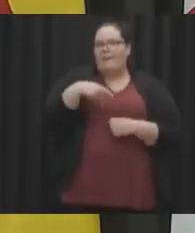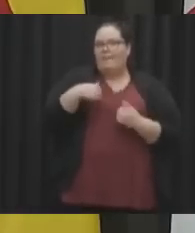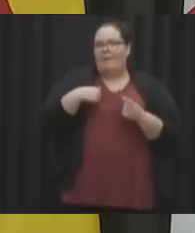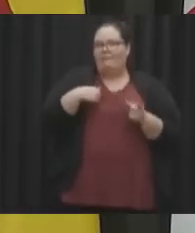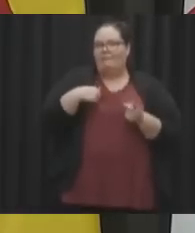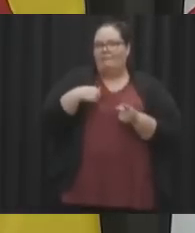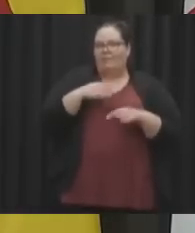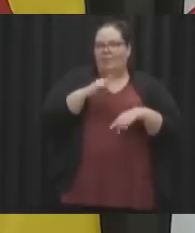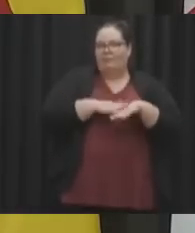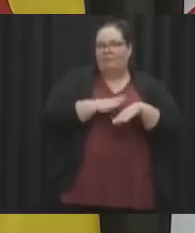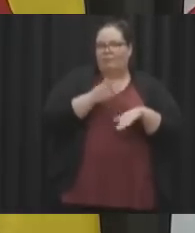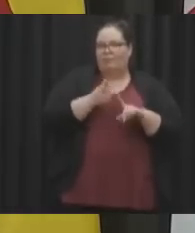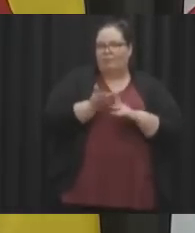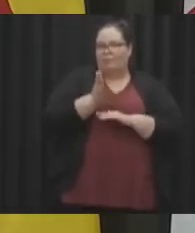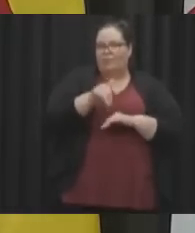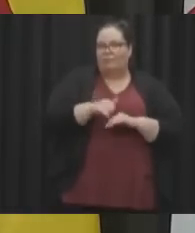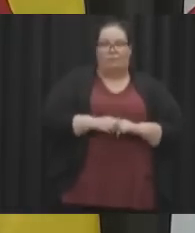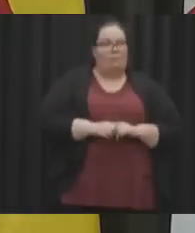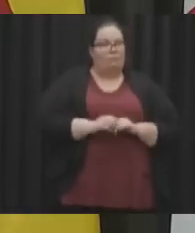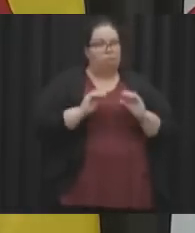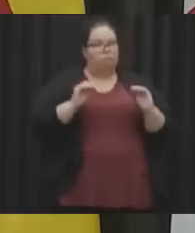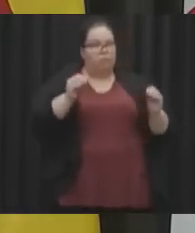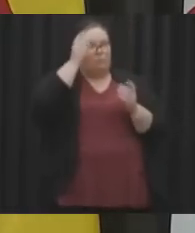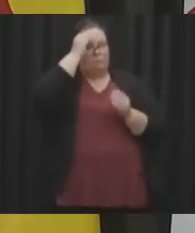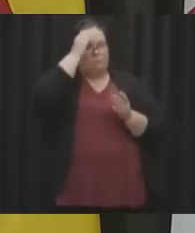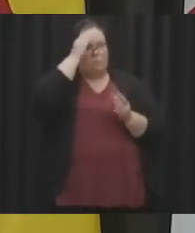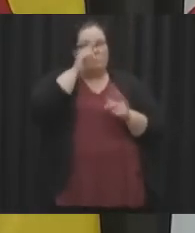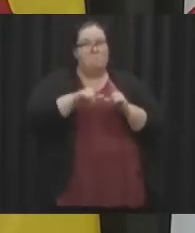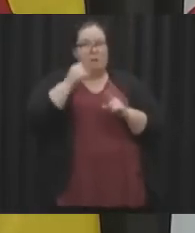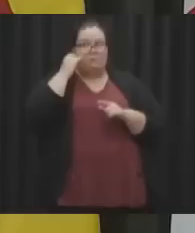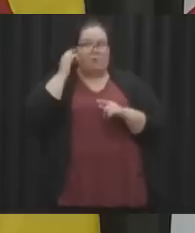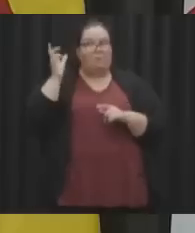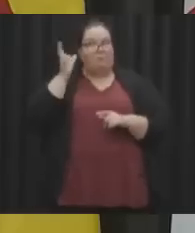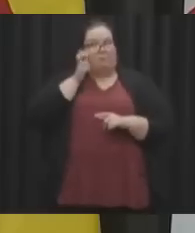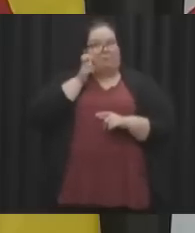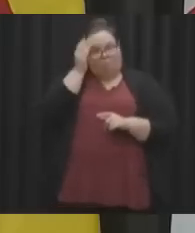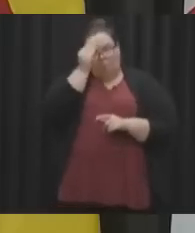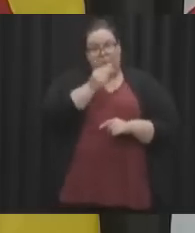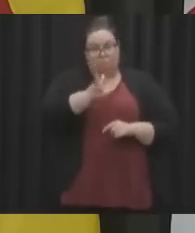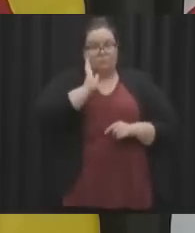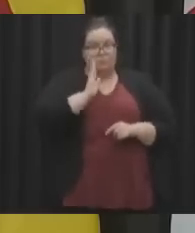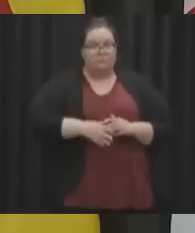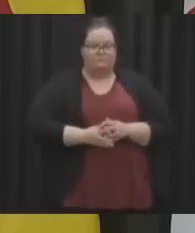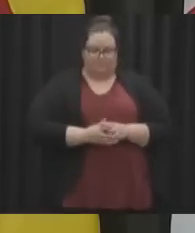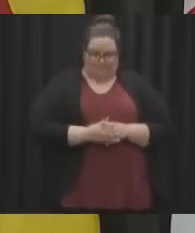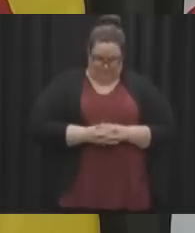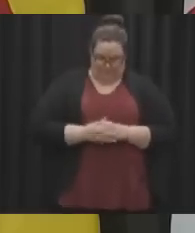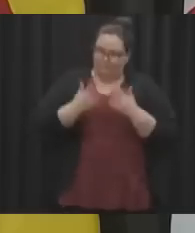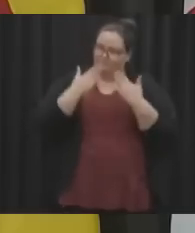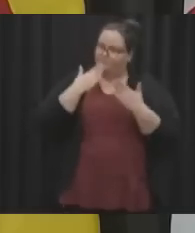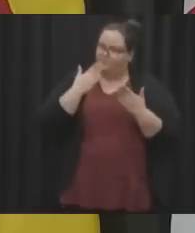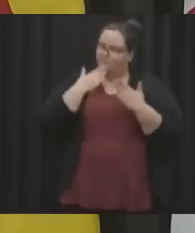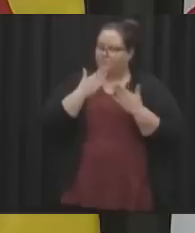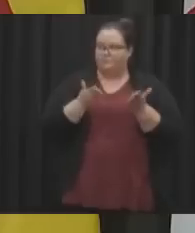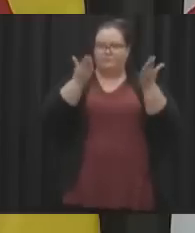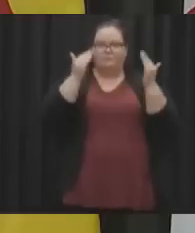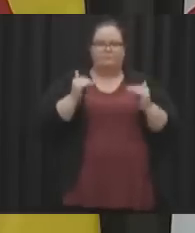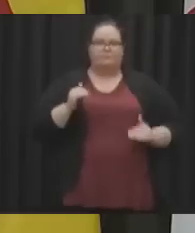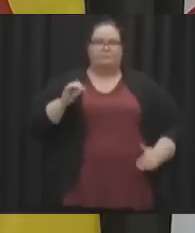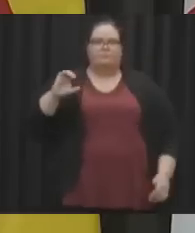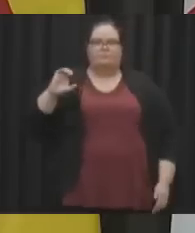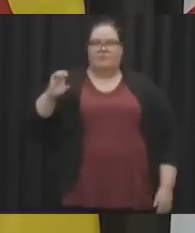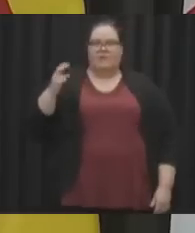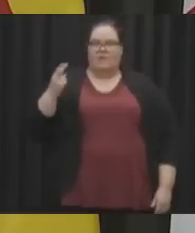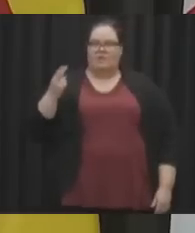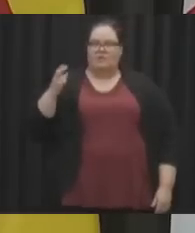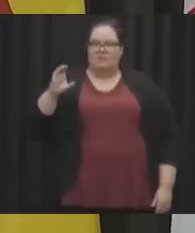return to orange. Are you advising people from Zone 1 and 5 to return home at this time if they've already traveled outside their zone?